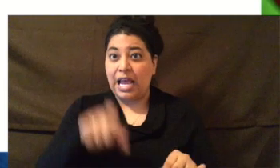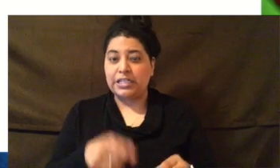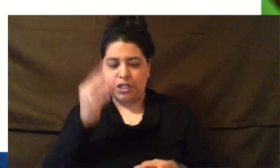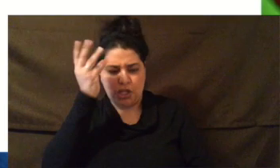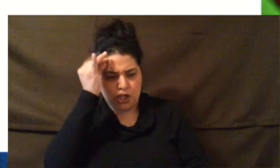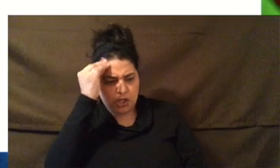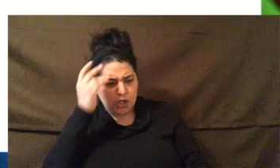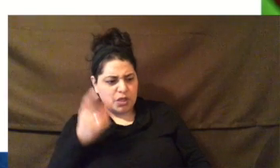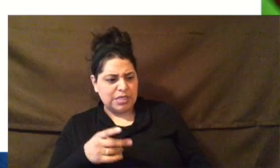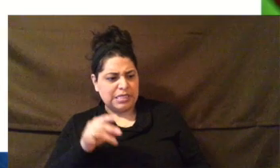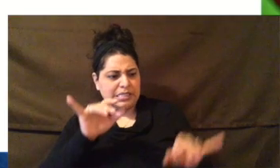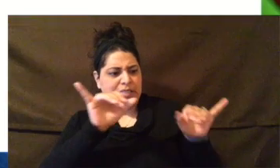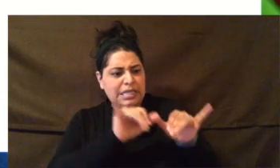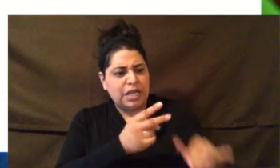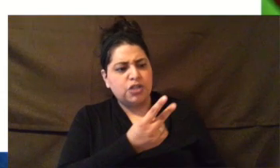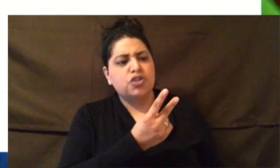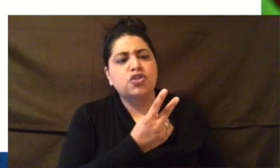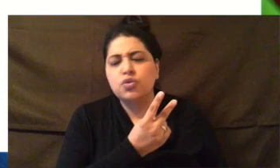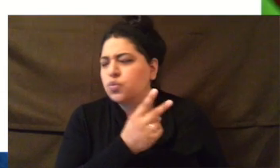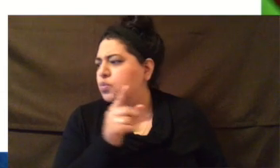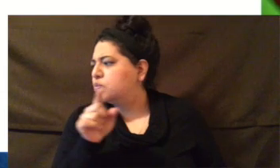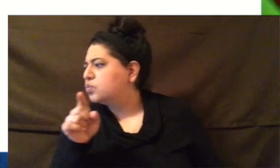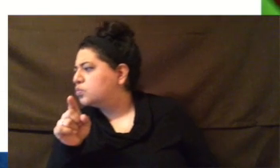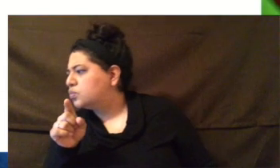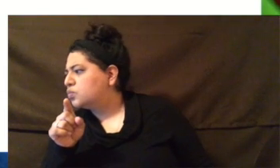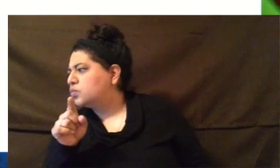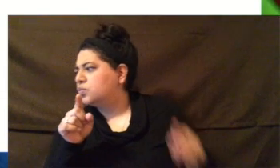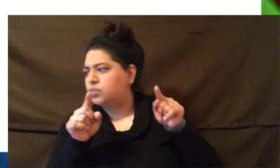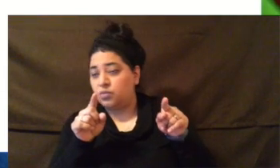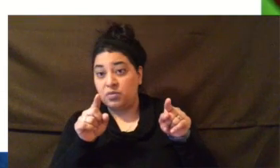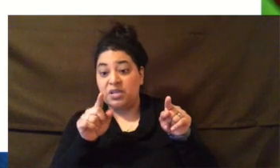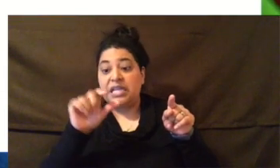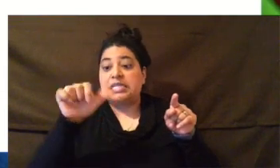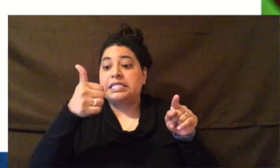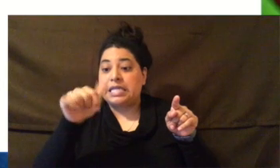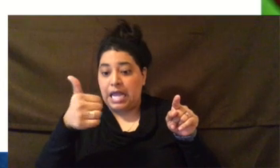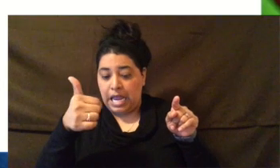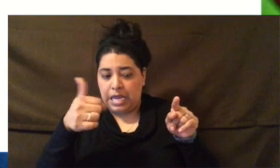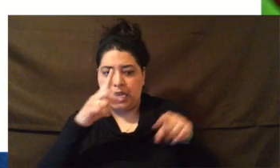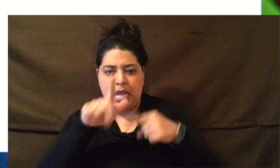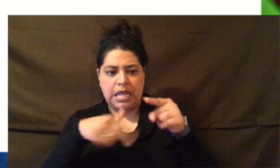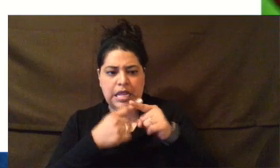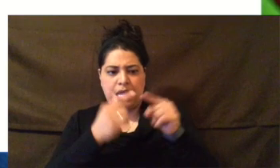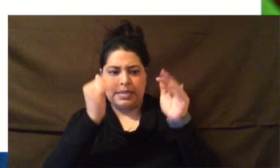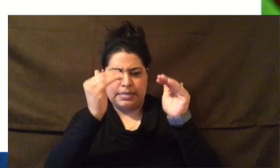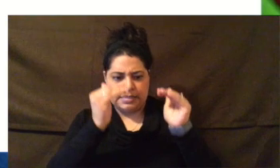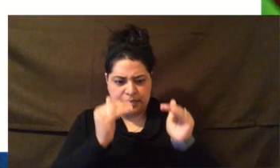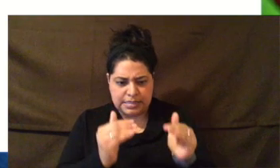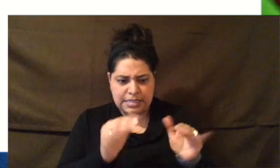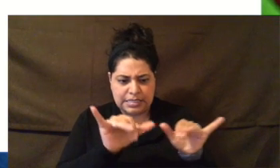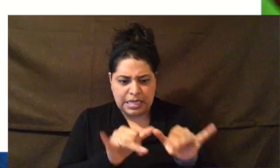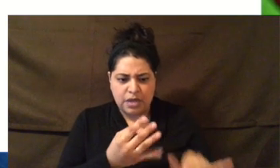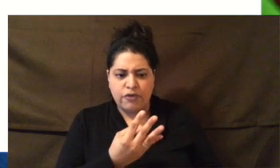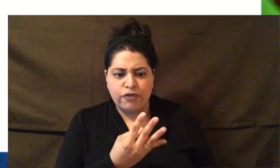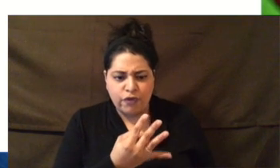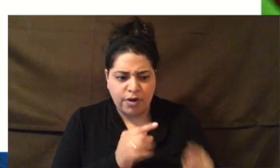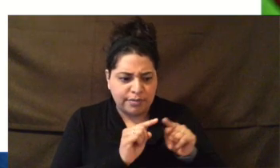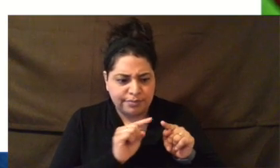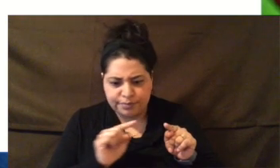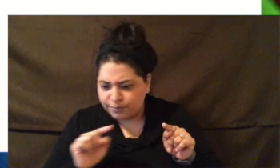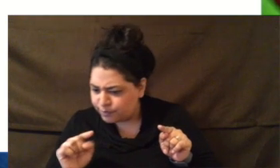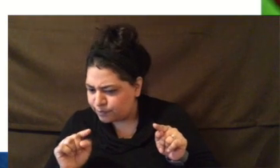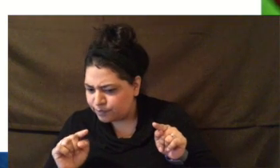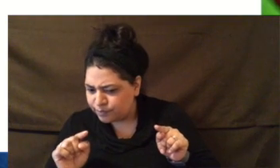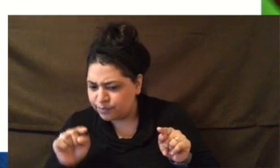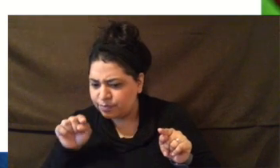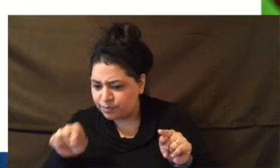to look at our size 2, which is here. We have a total of 10. And we need to look at our size 4,